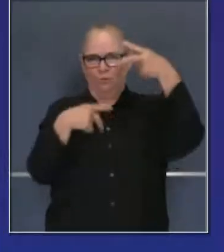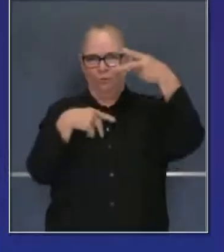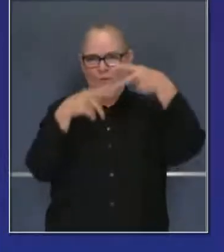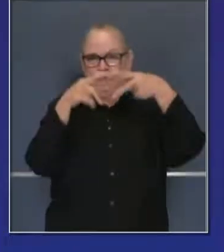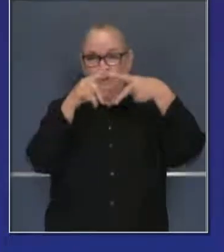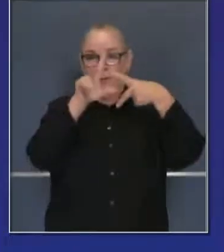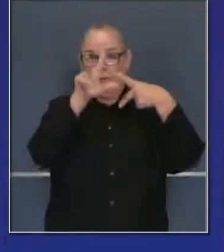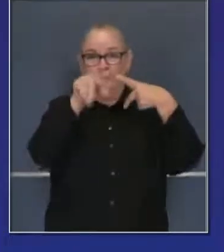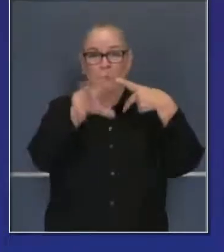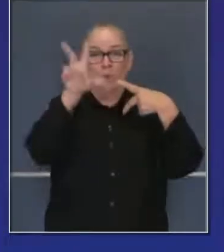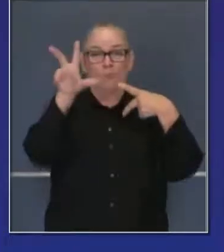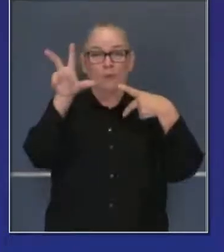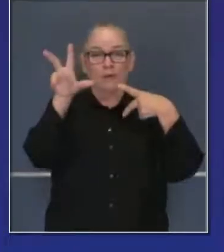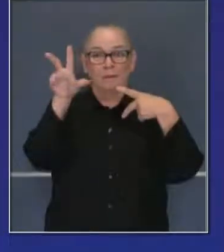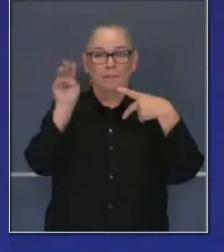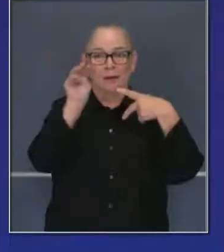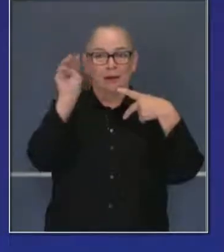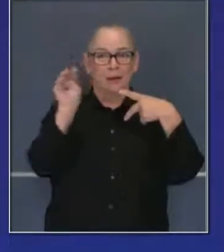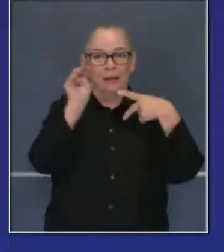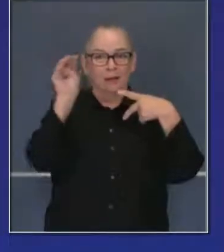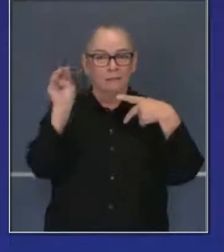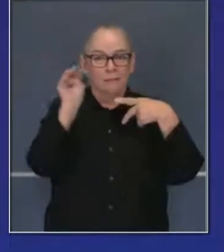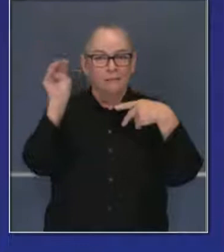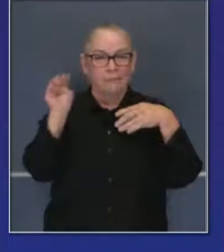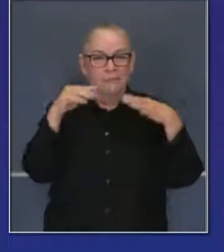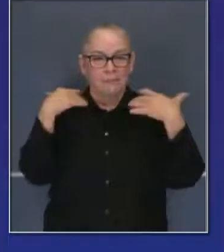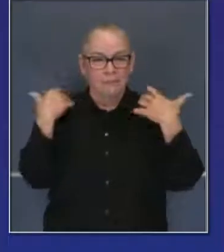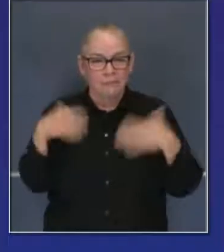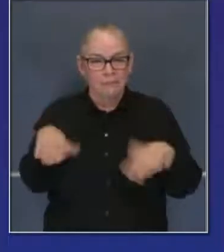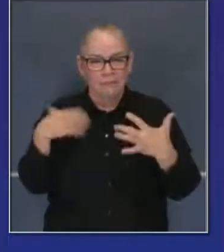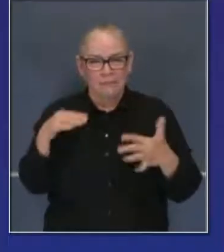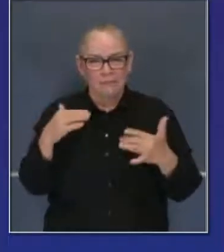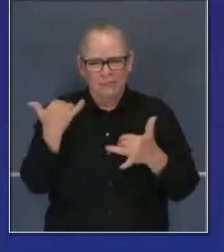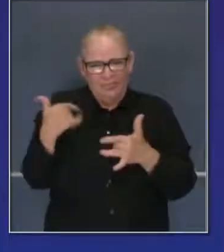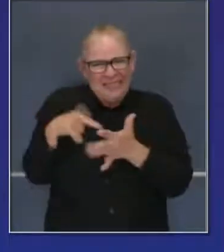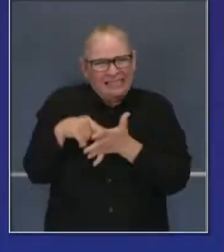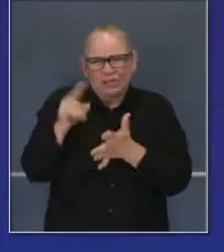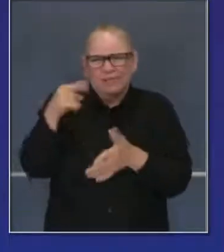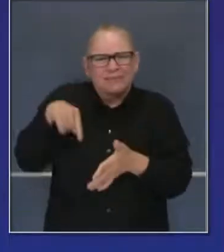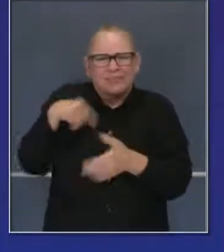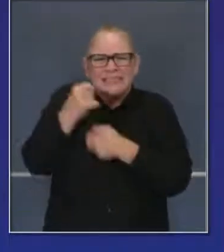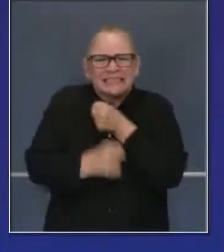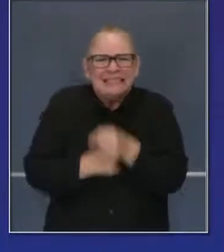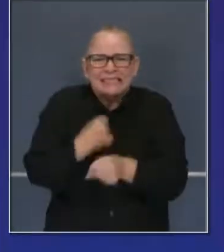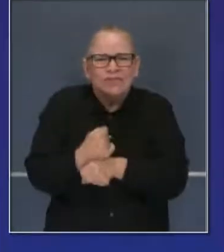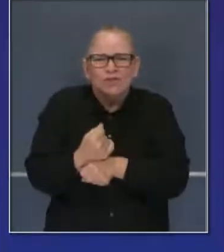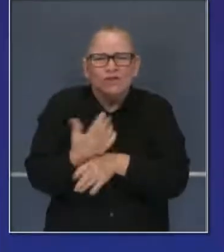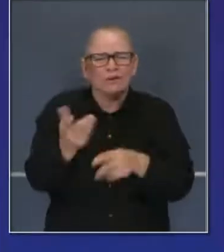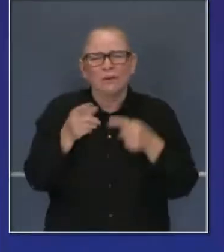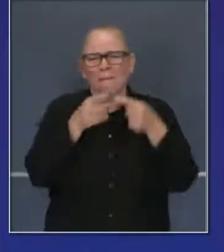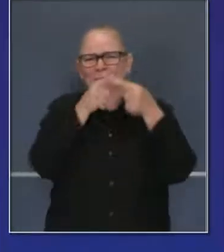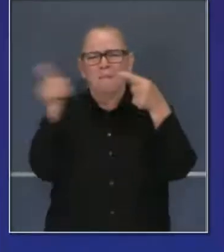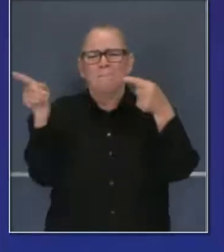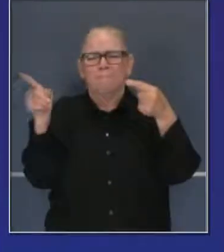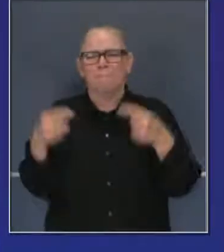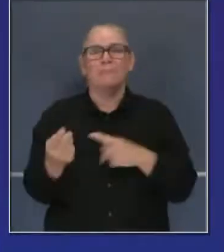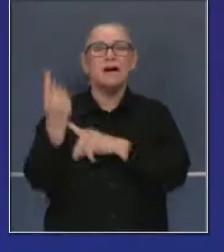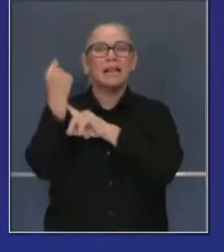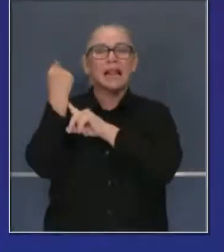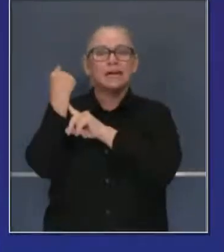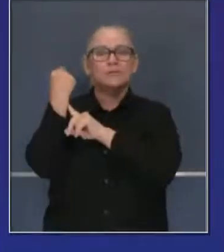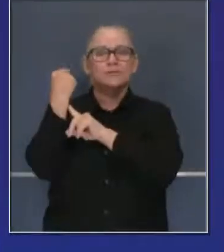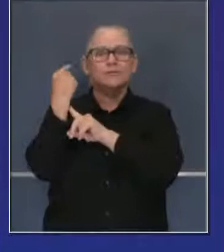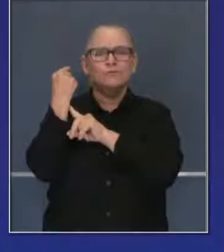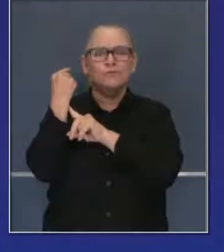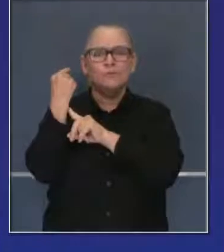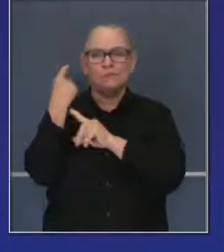acres, 3.37 million acres have burned so far in this calendar year. Last year, in the entire calendar